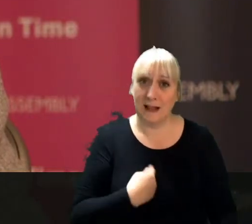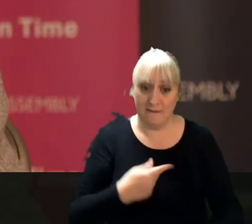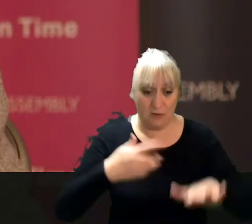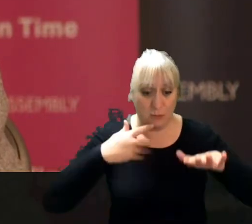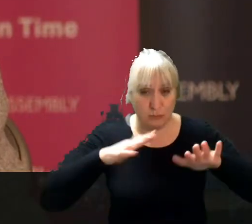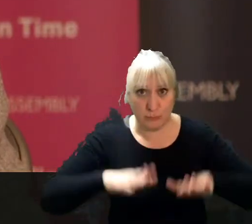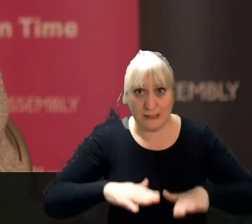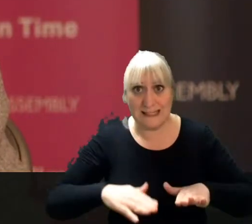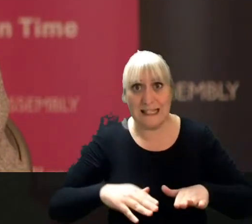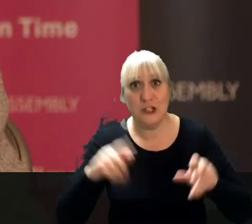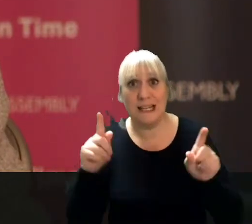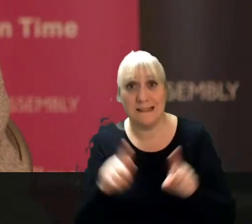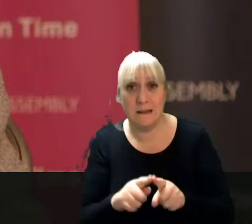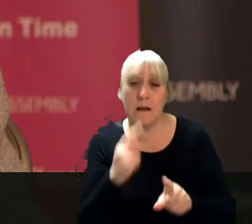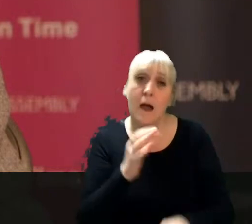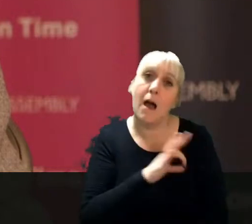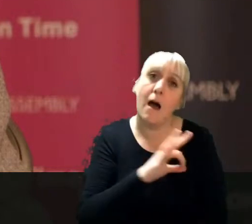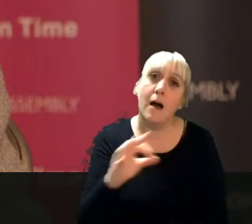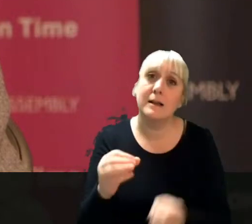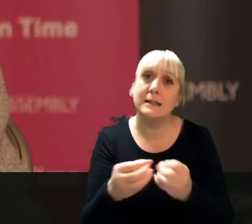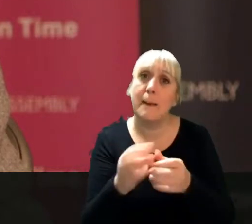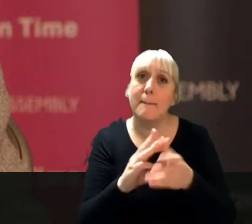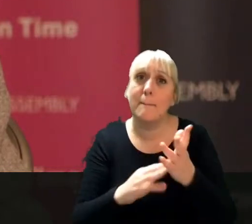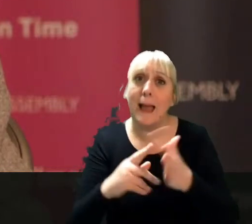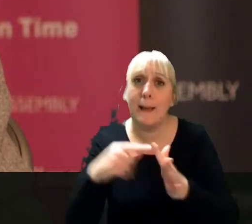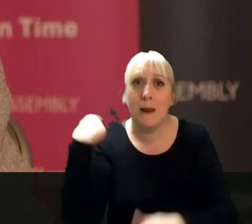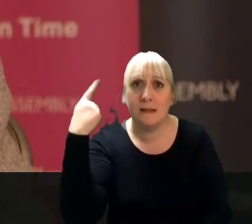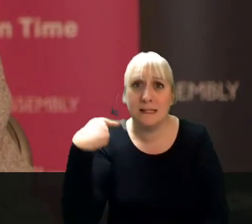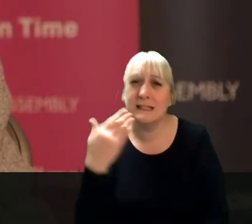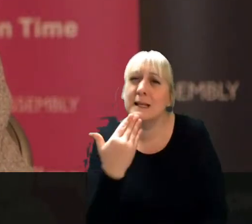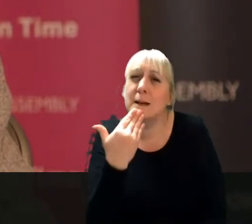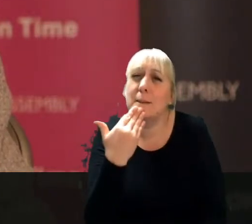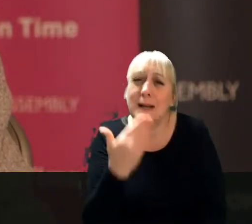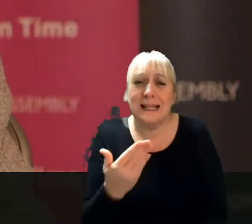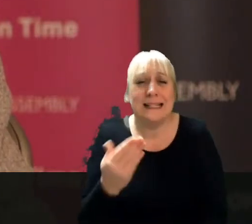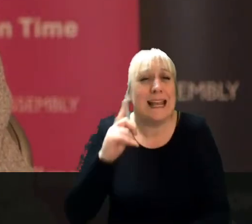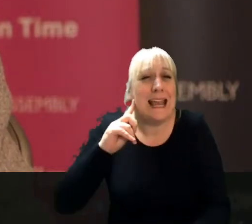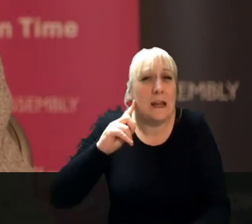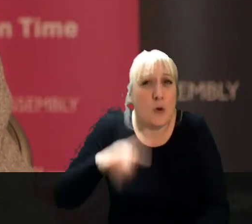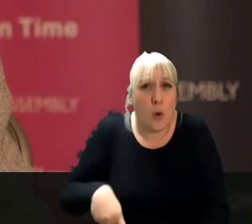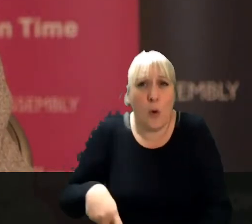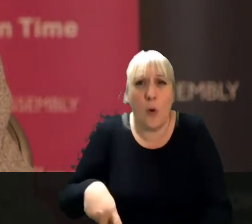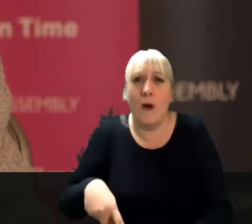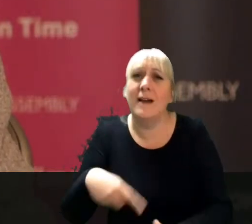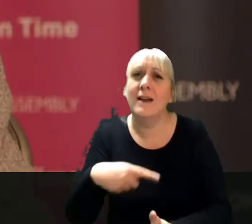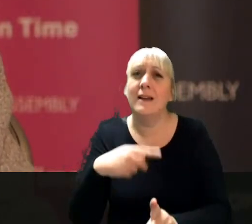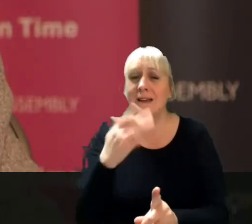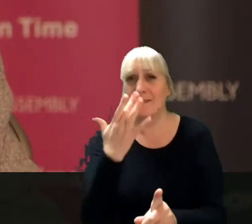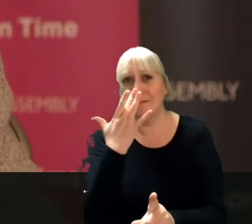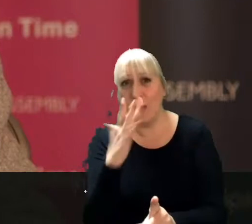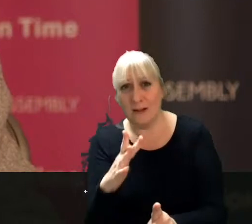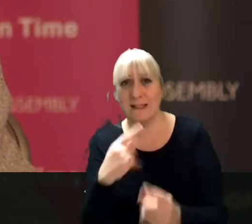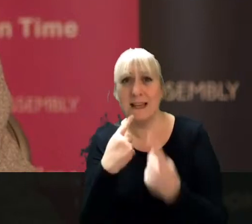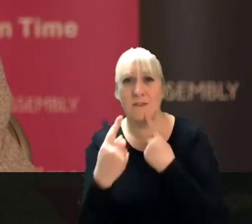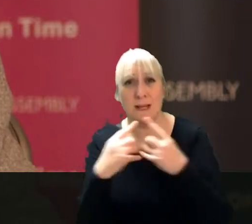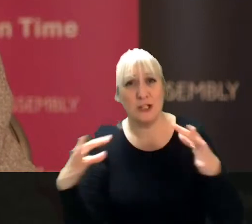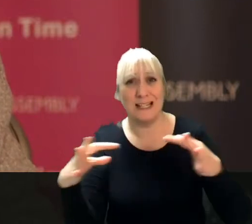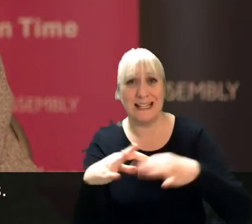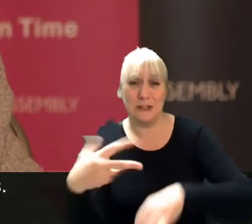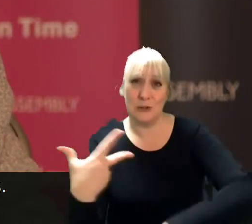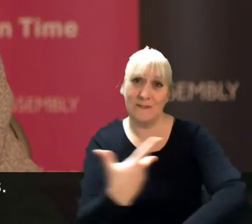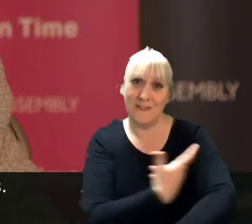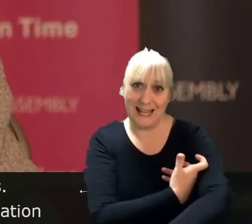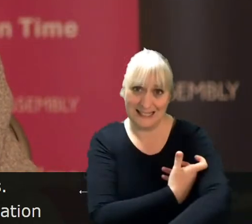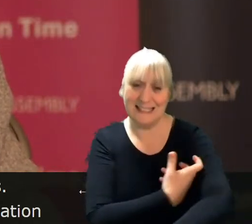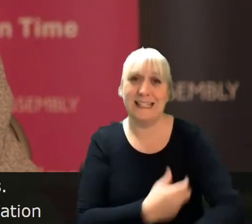BAME Londoners to ignore vaccination disinformation and turn to truth,